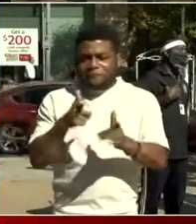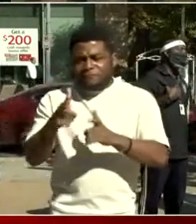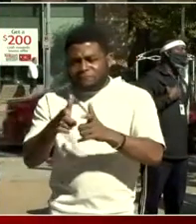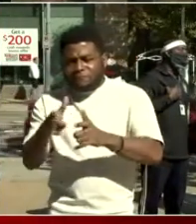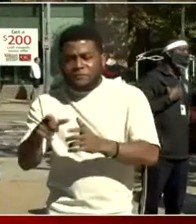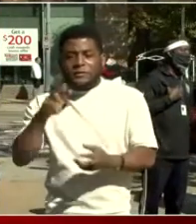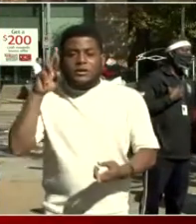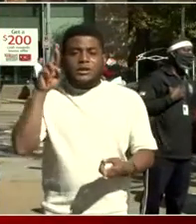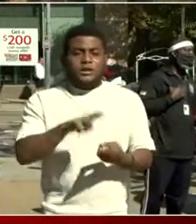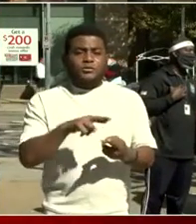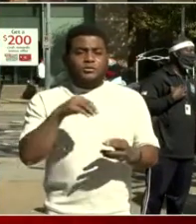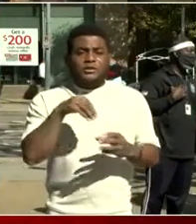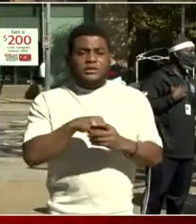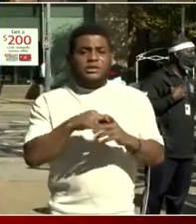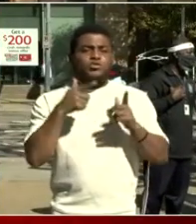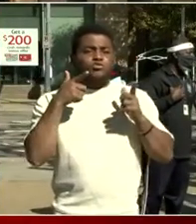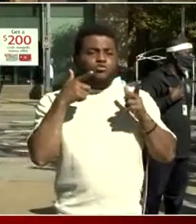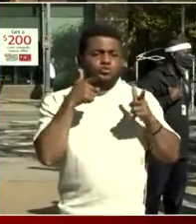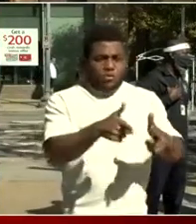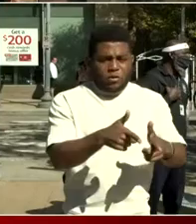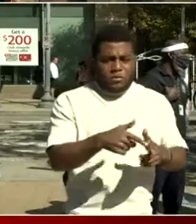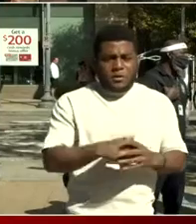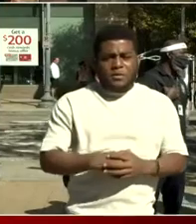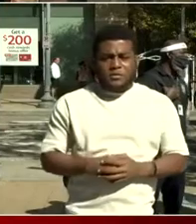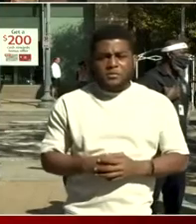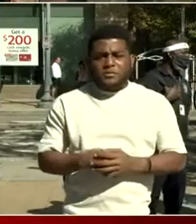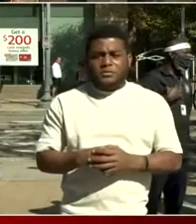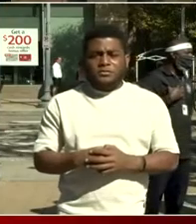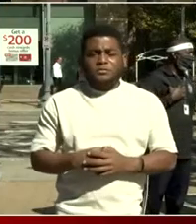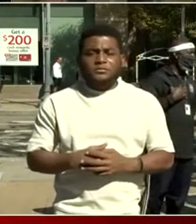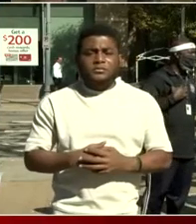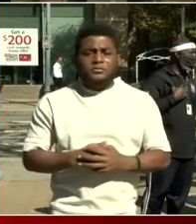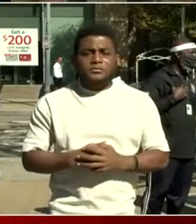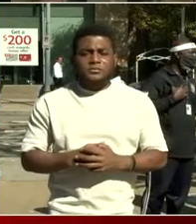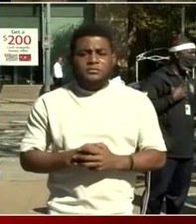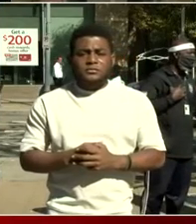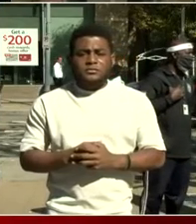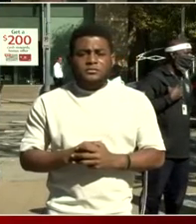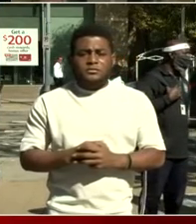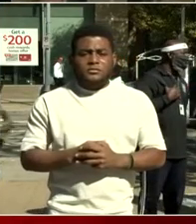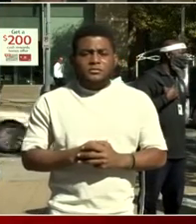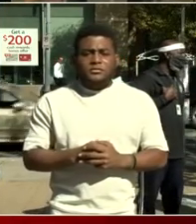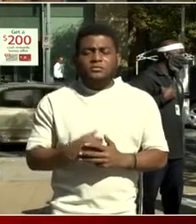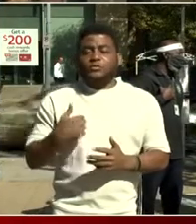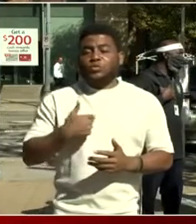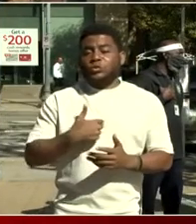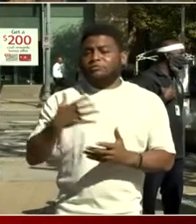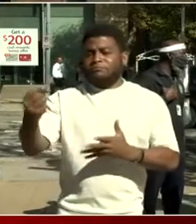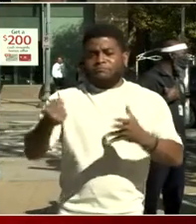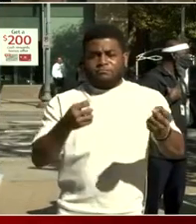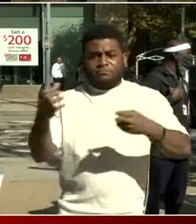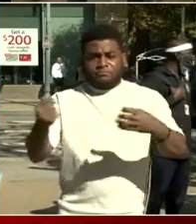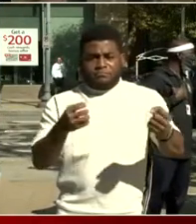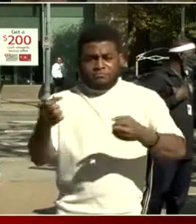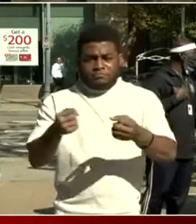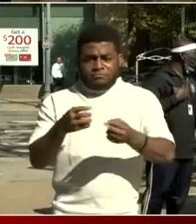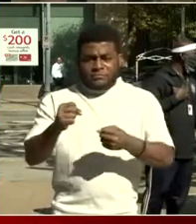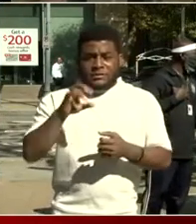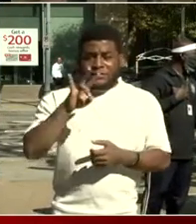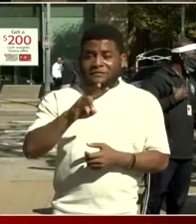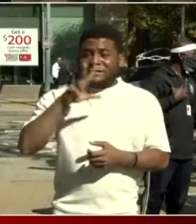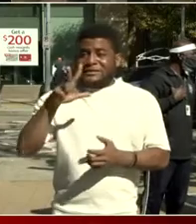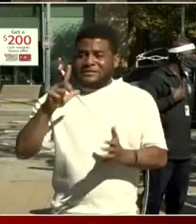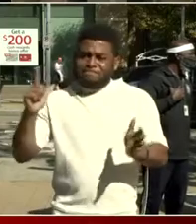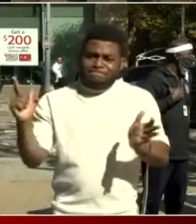by 45%. Further, we safely recovered 73 illegal firearms within